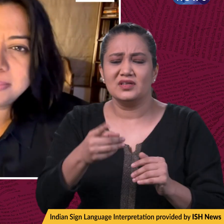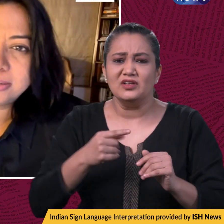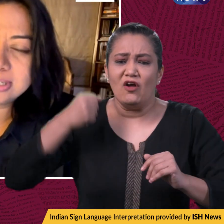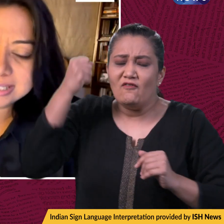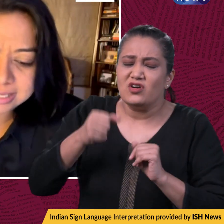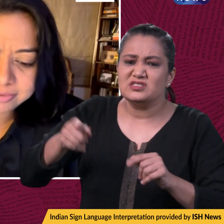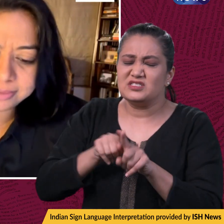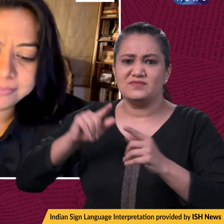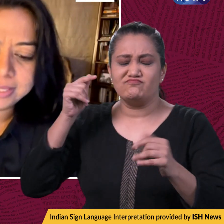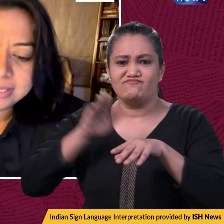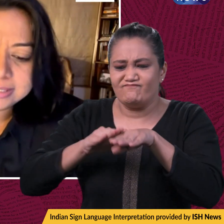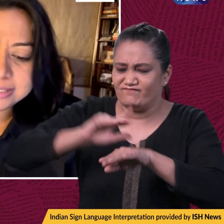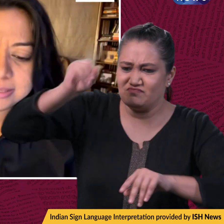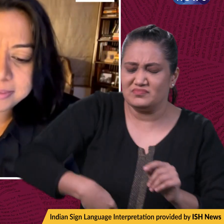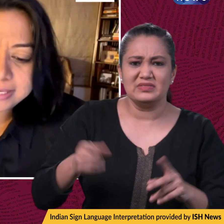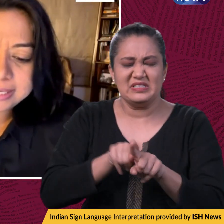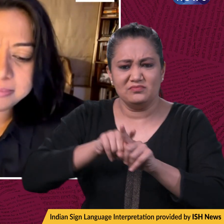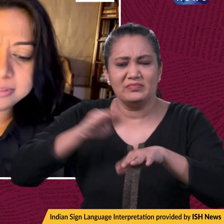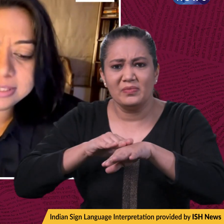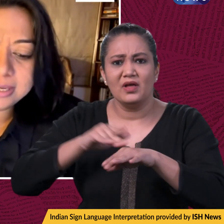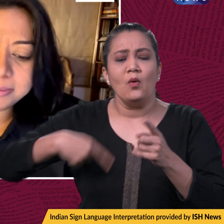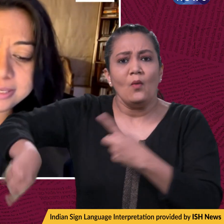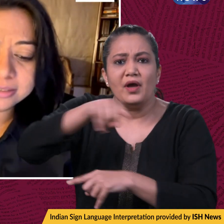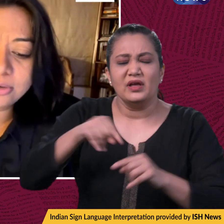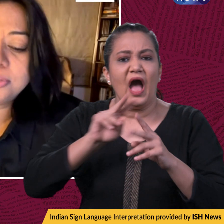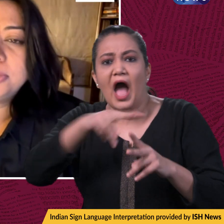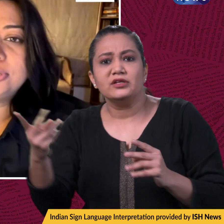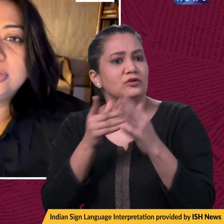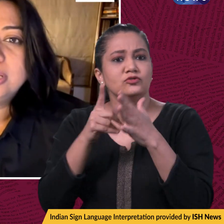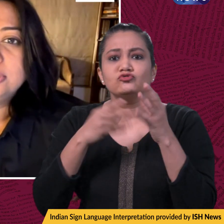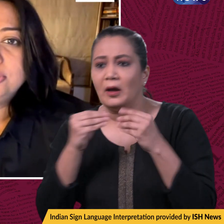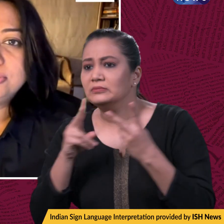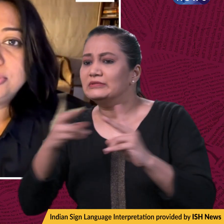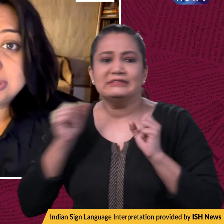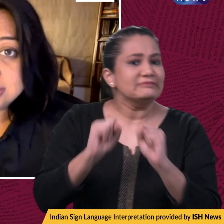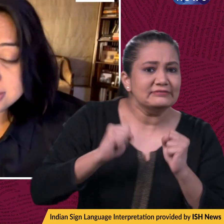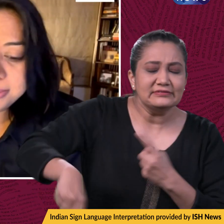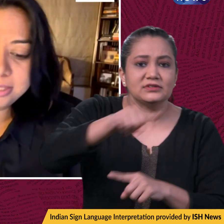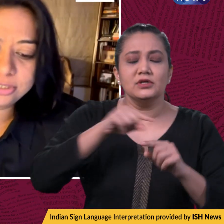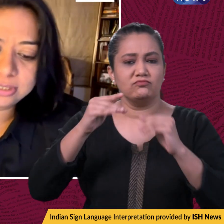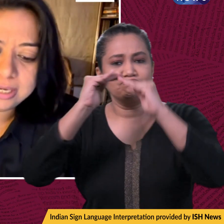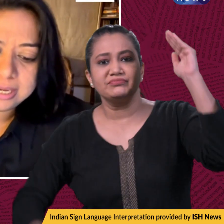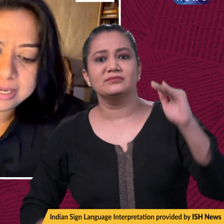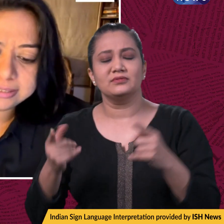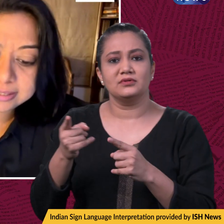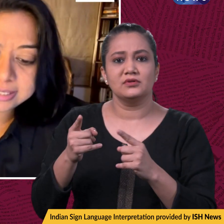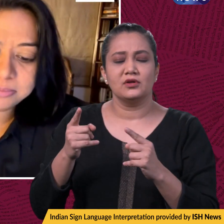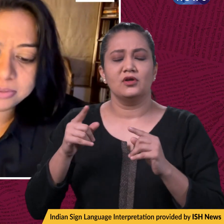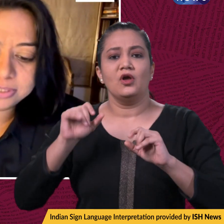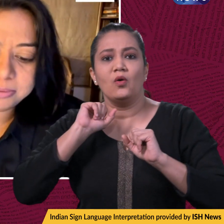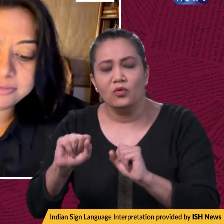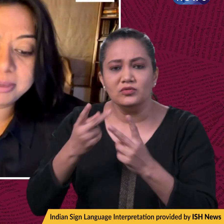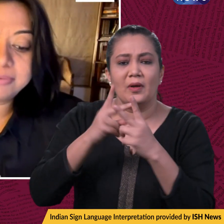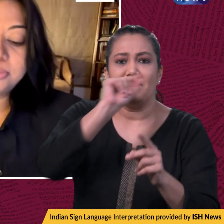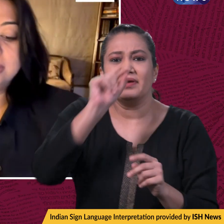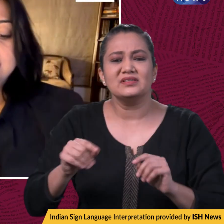forced labor or slavery, since they're barely able to take up any other occupation due to the discrimination and the debt